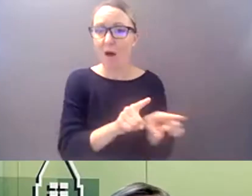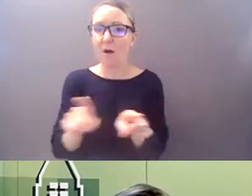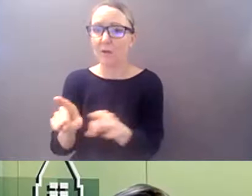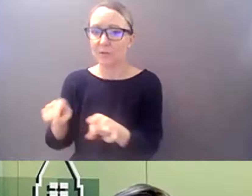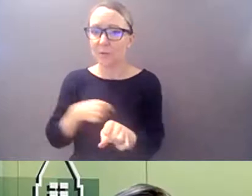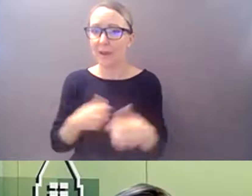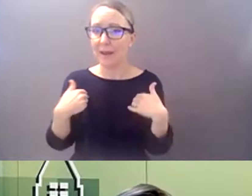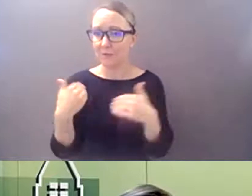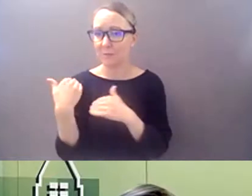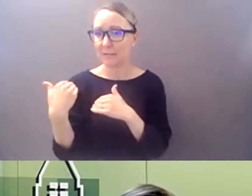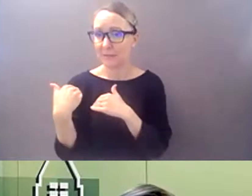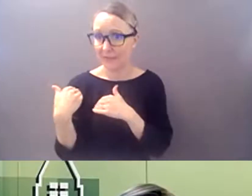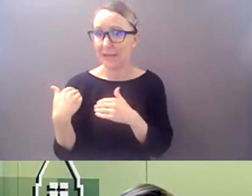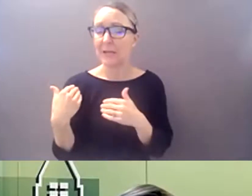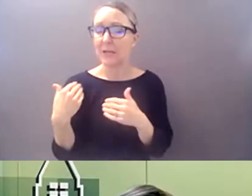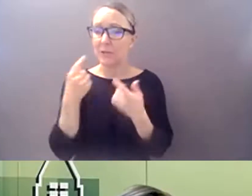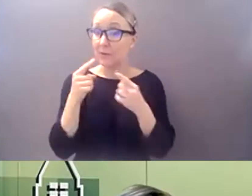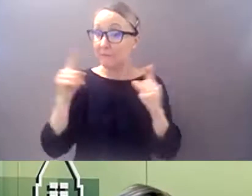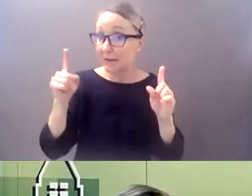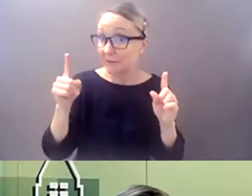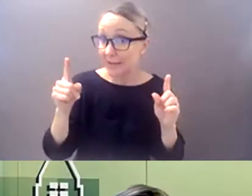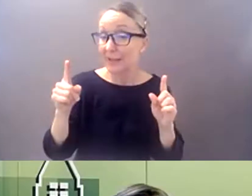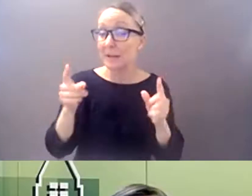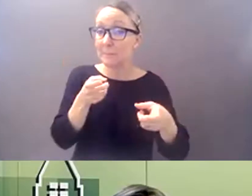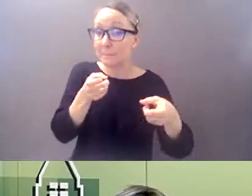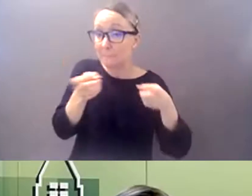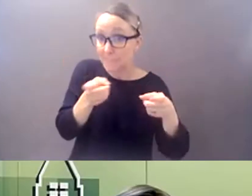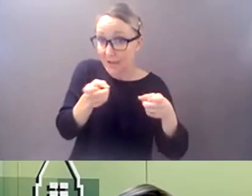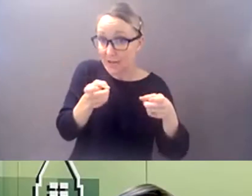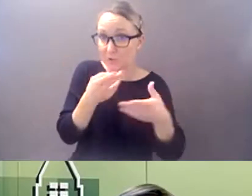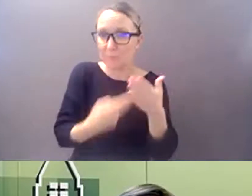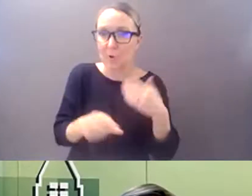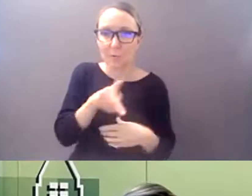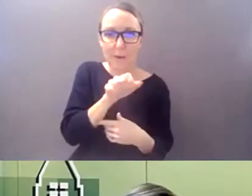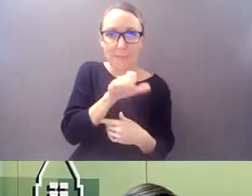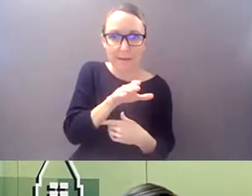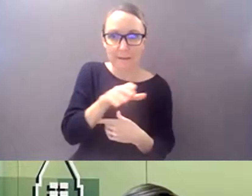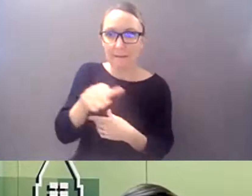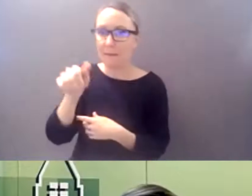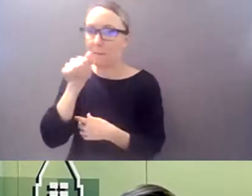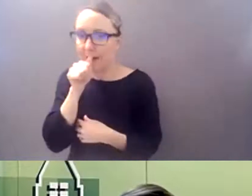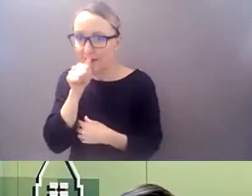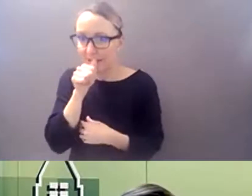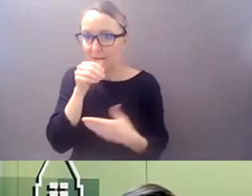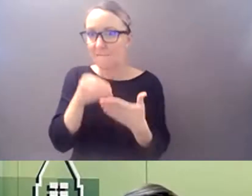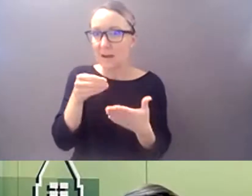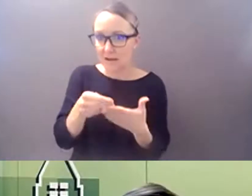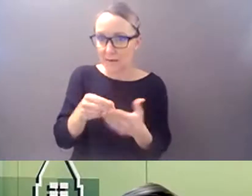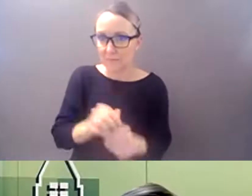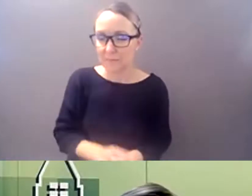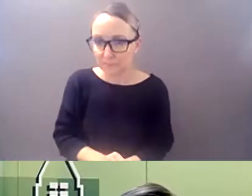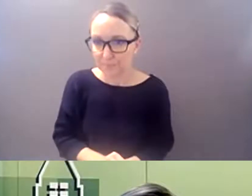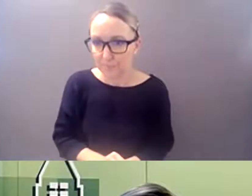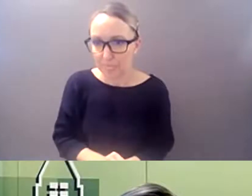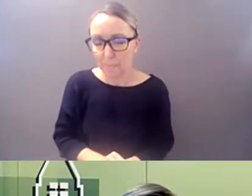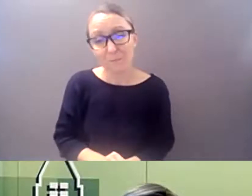the responsibility to effectively and efficiently manage both public and private funding streams. I can tell you at